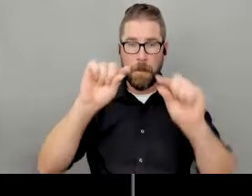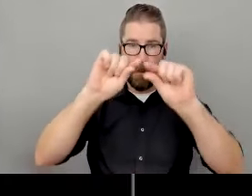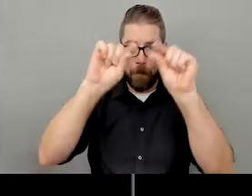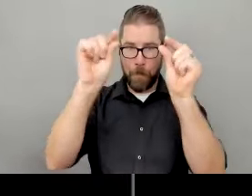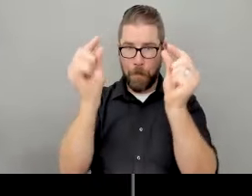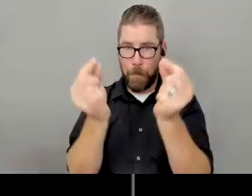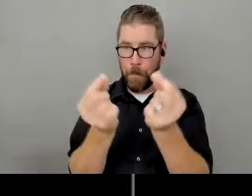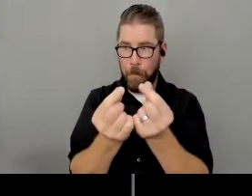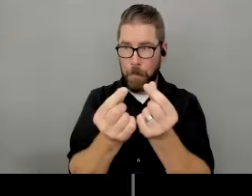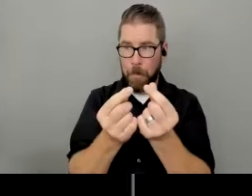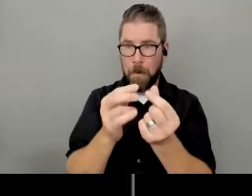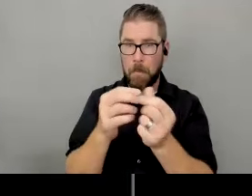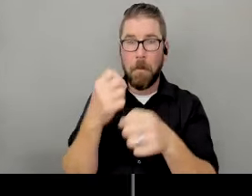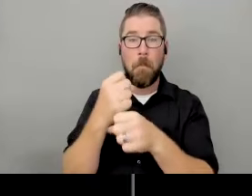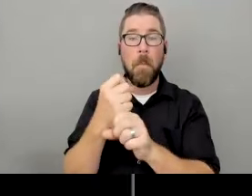the zygomatic.